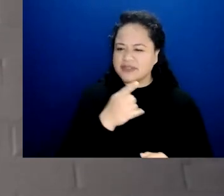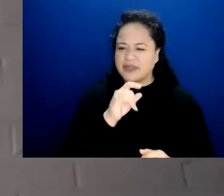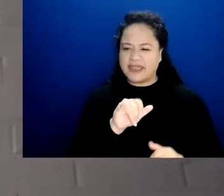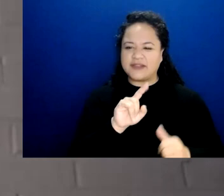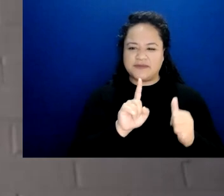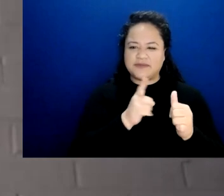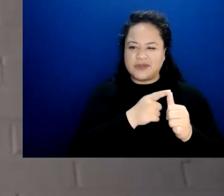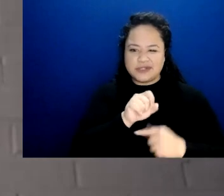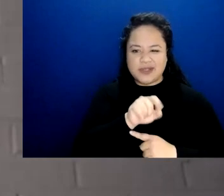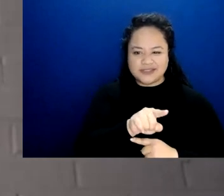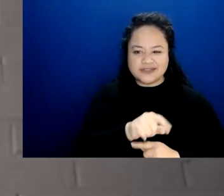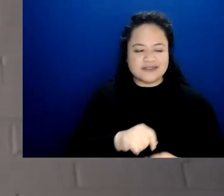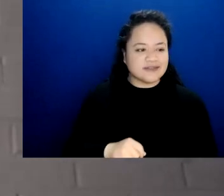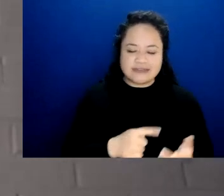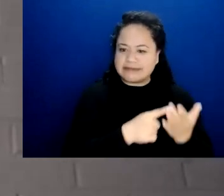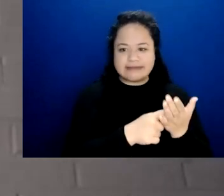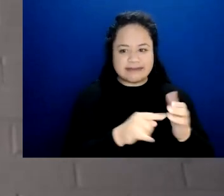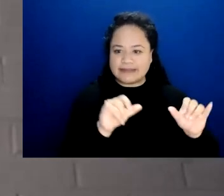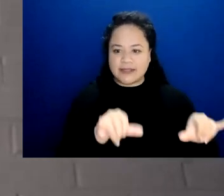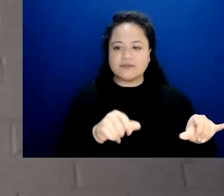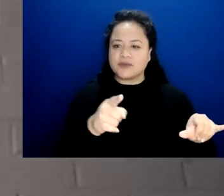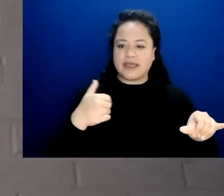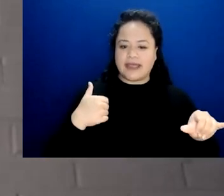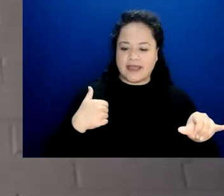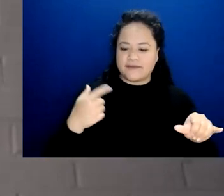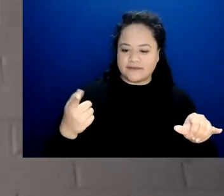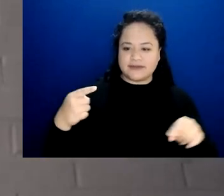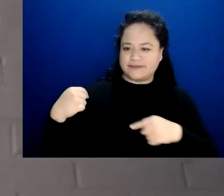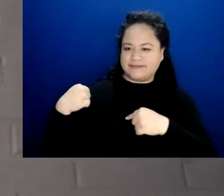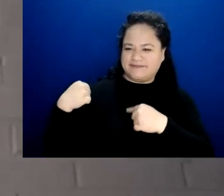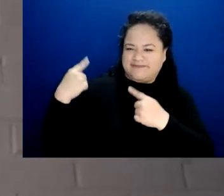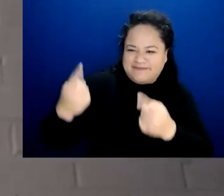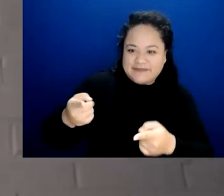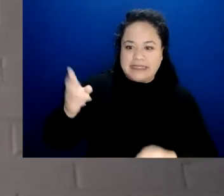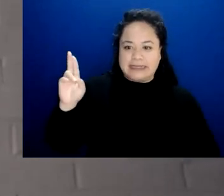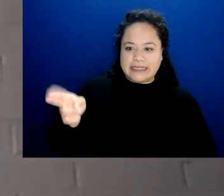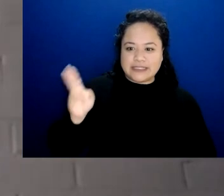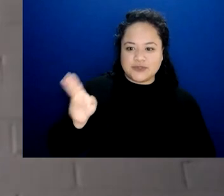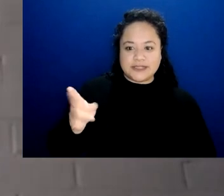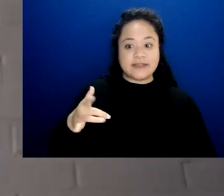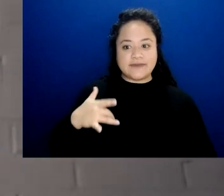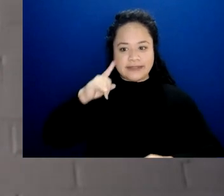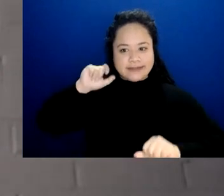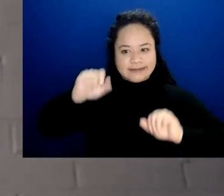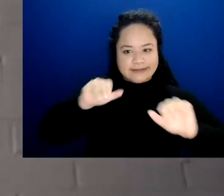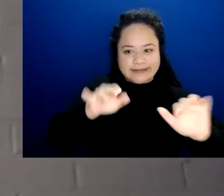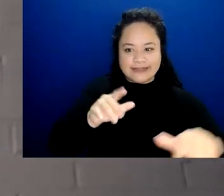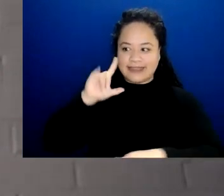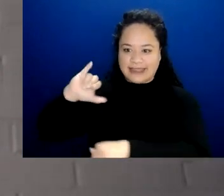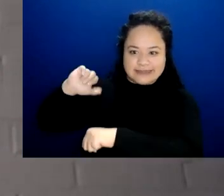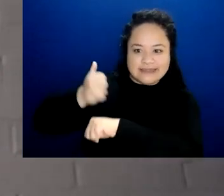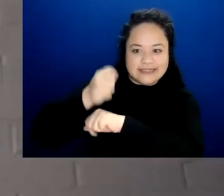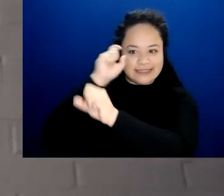that you have this historical narrative that's been written, right? And it's just been passed